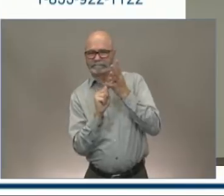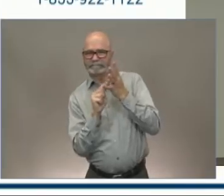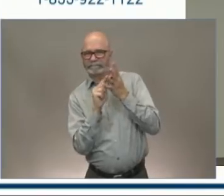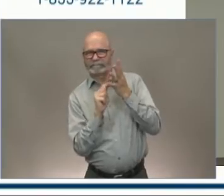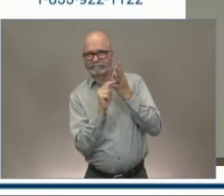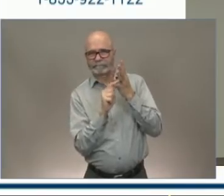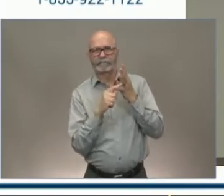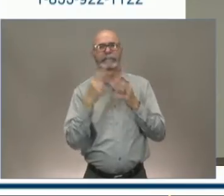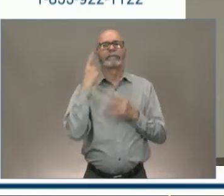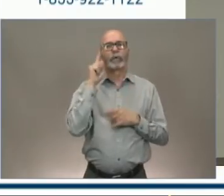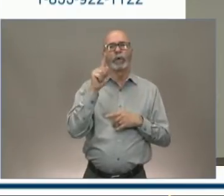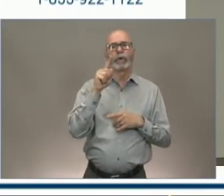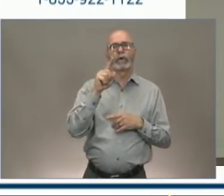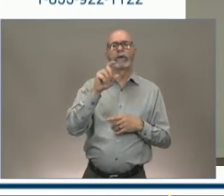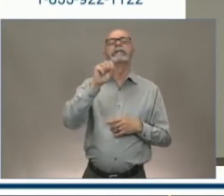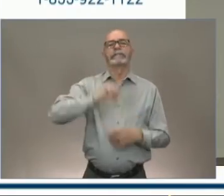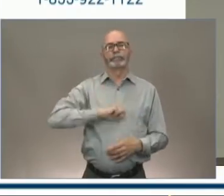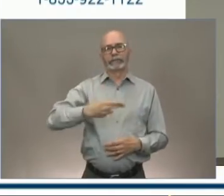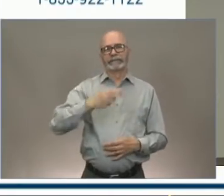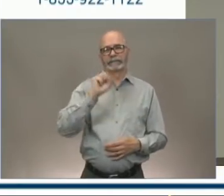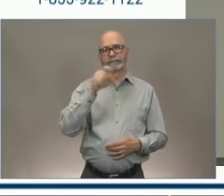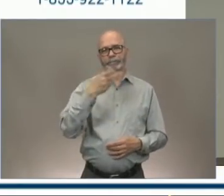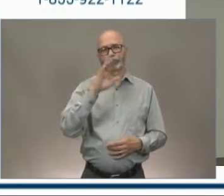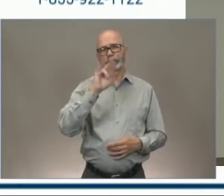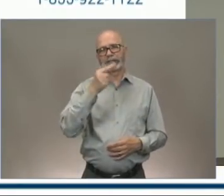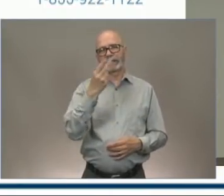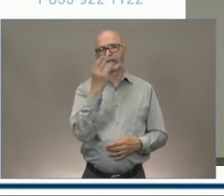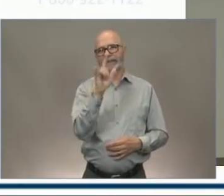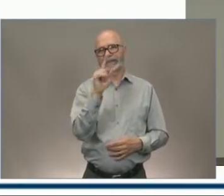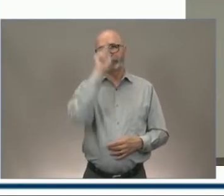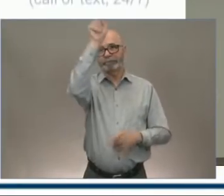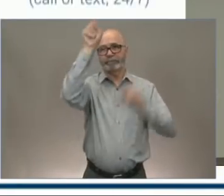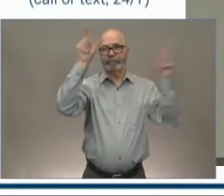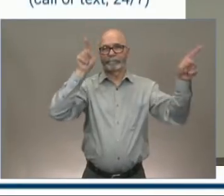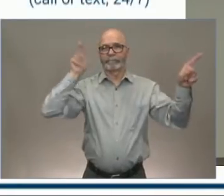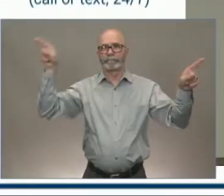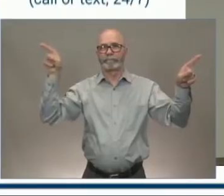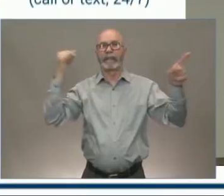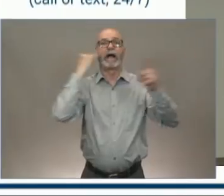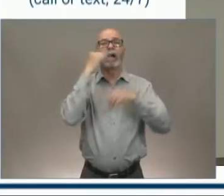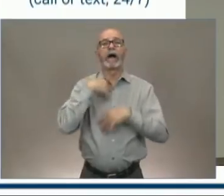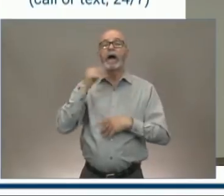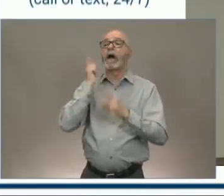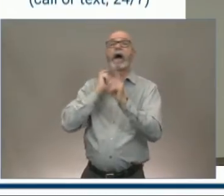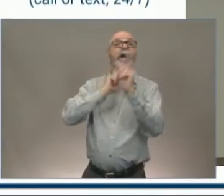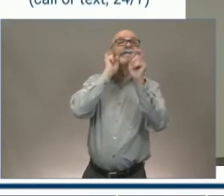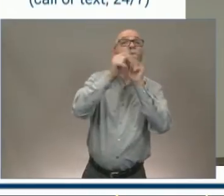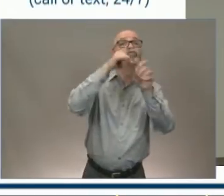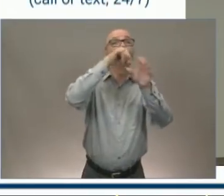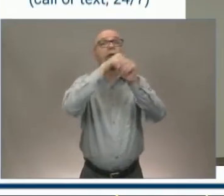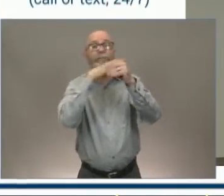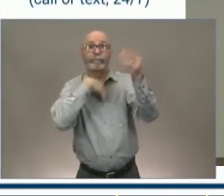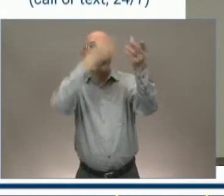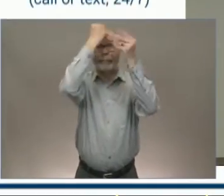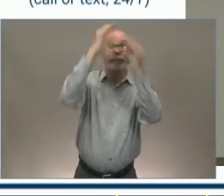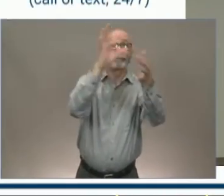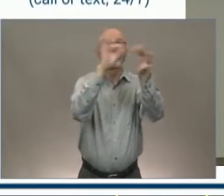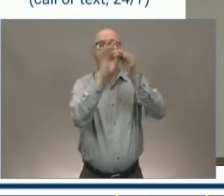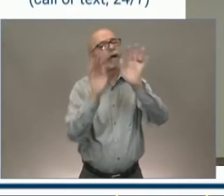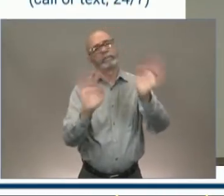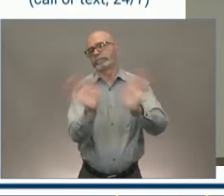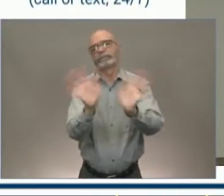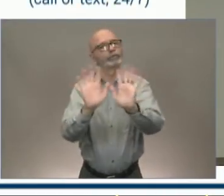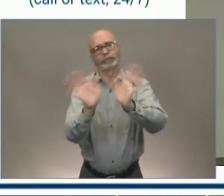pharmacies in the province. Please do not call your local pharmacy looking for a vaccine. We don't have vaccine brought widely